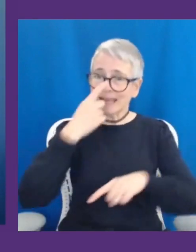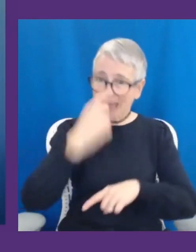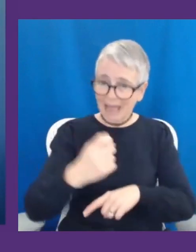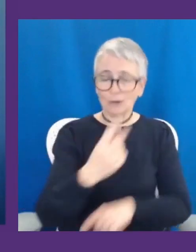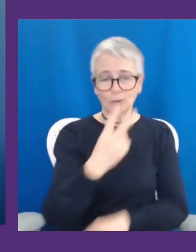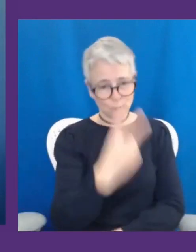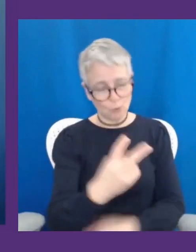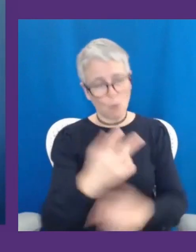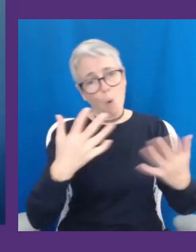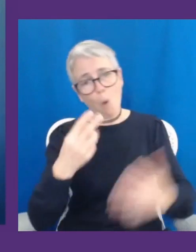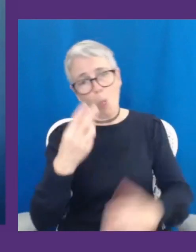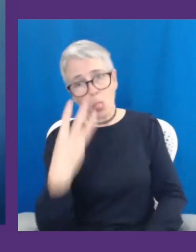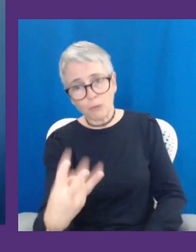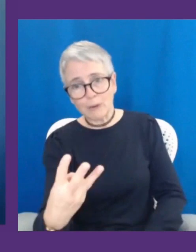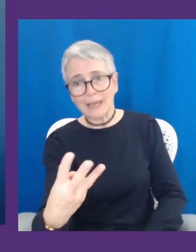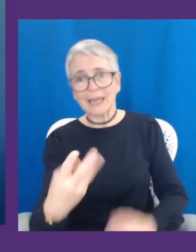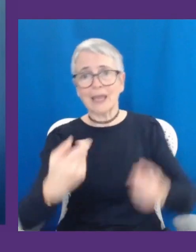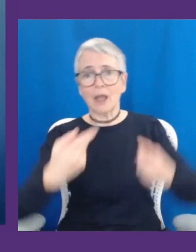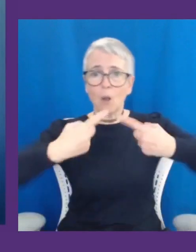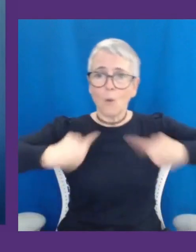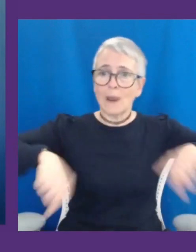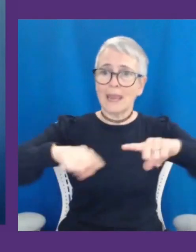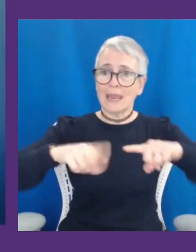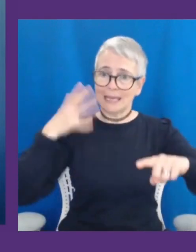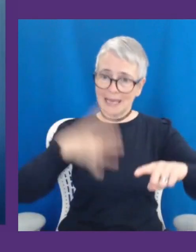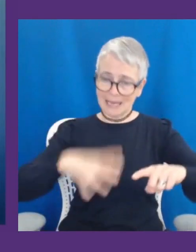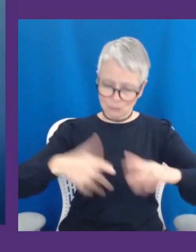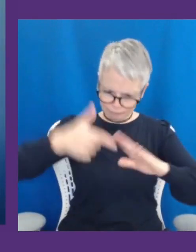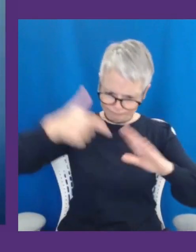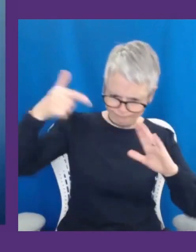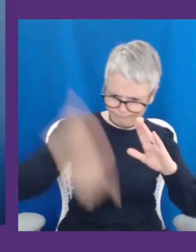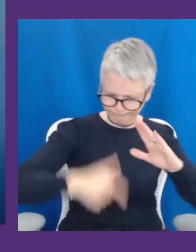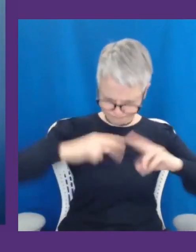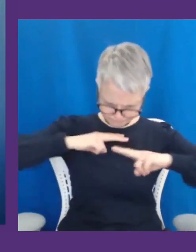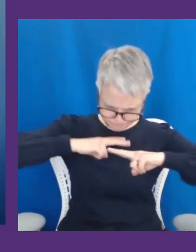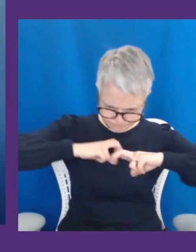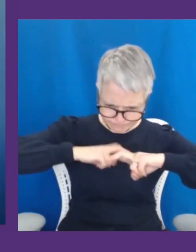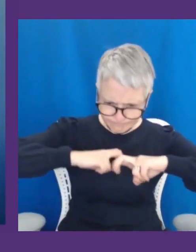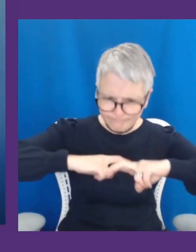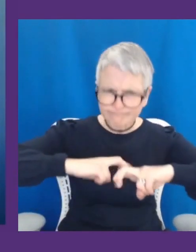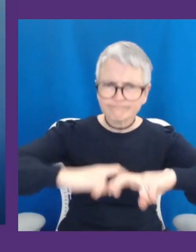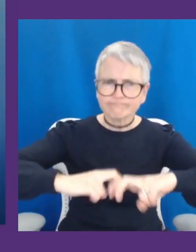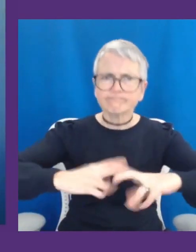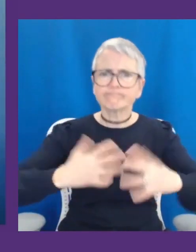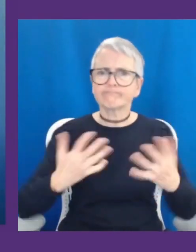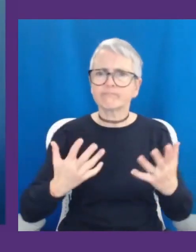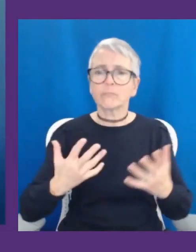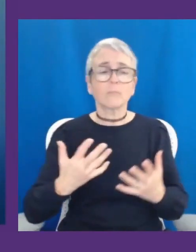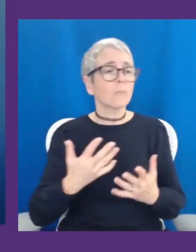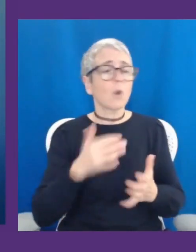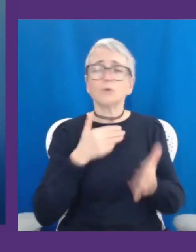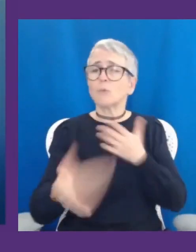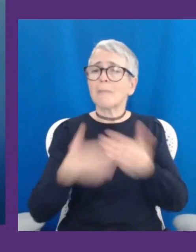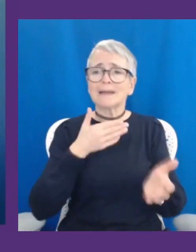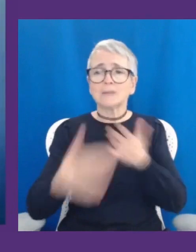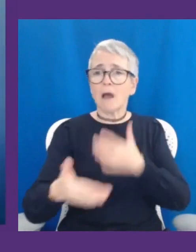find those areas where a company at any level, whether it's beginning, scaling, or leading, can be part of that